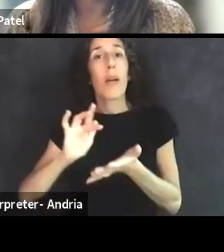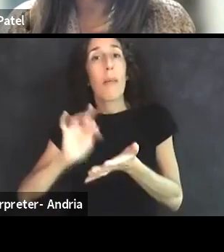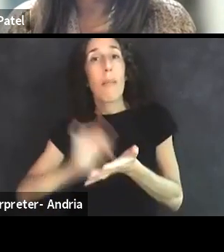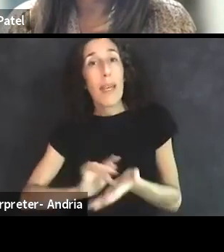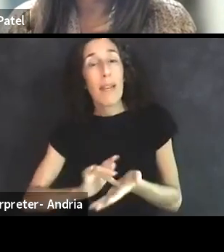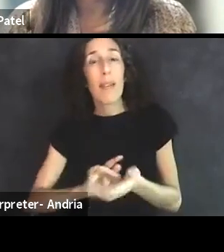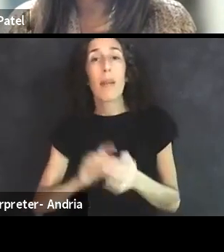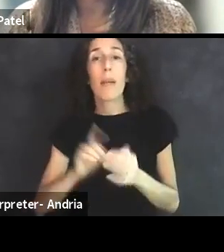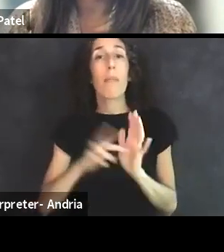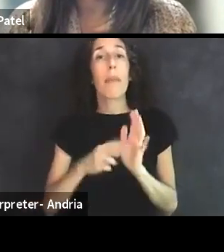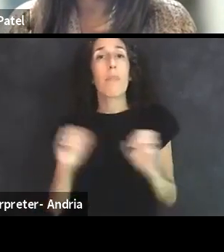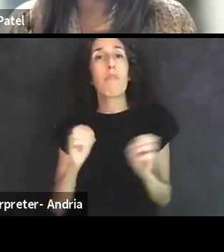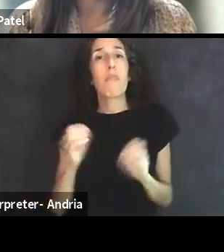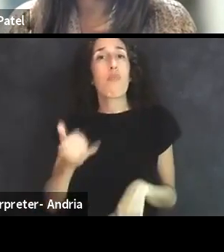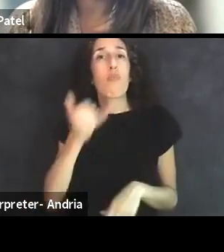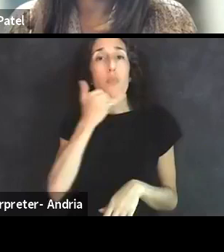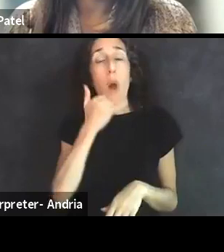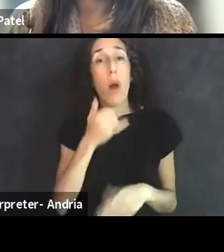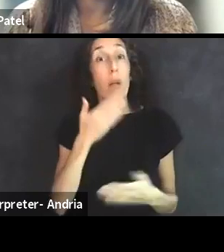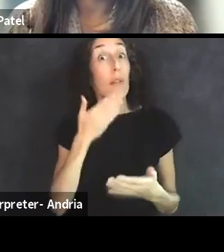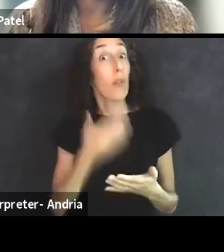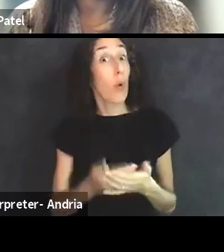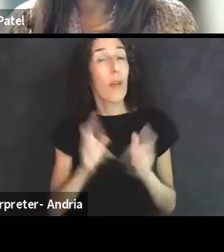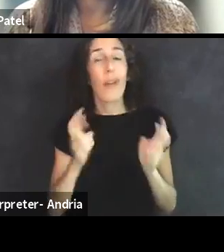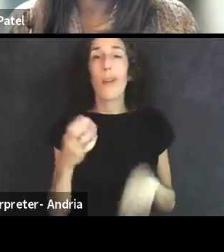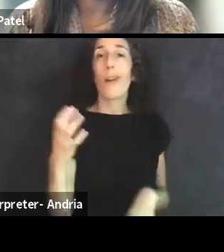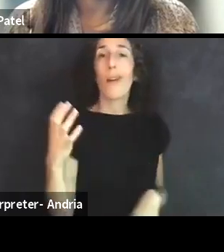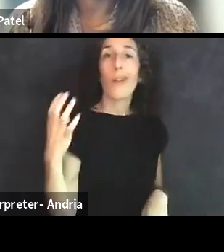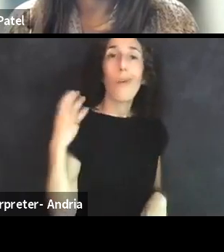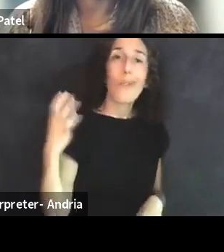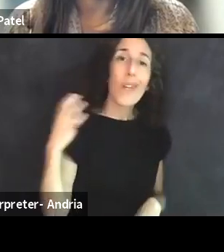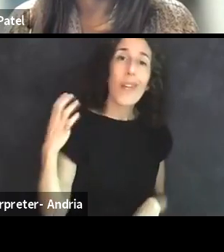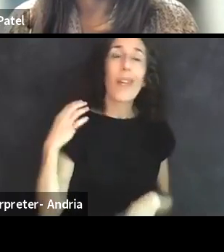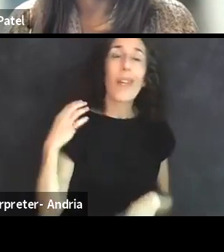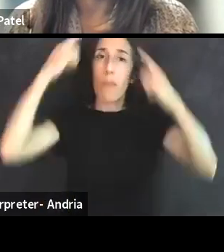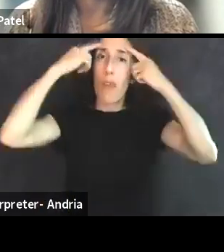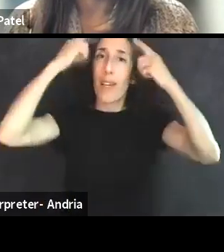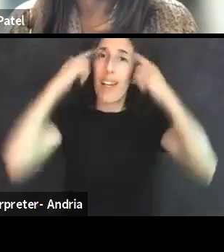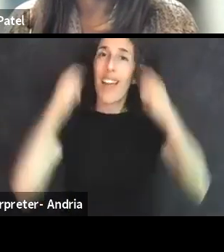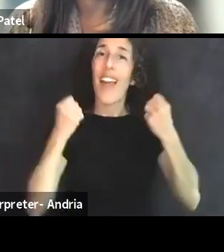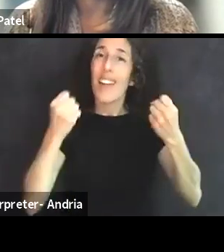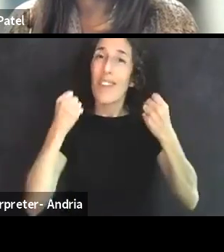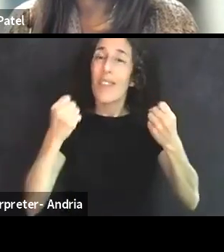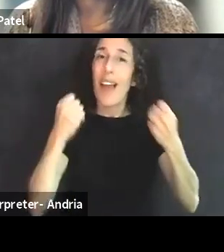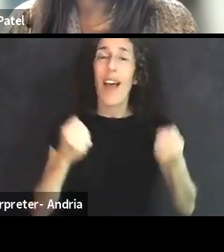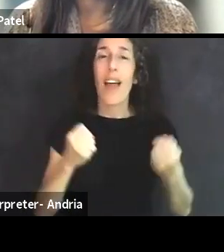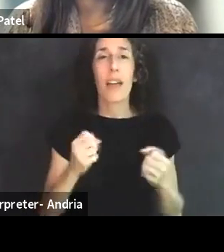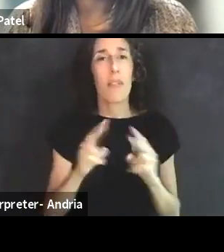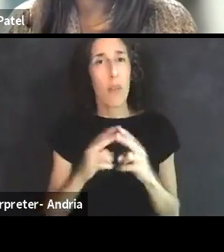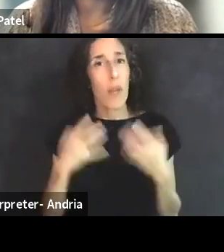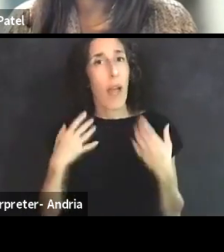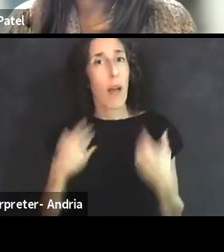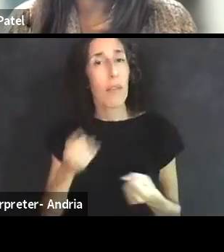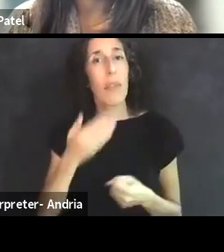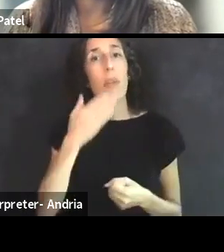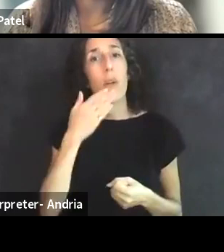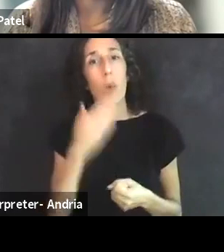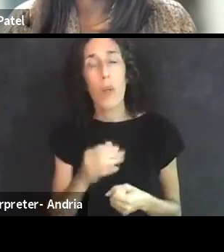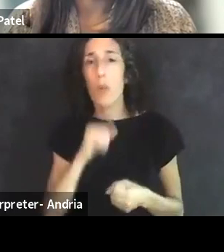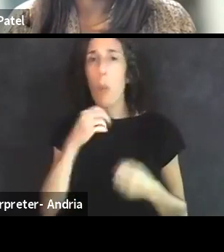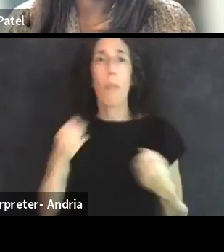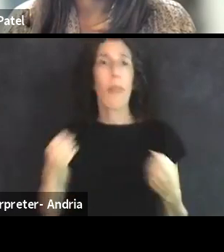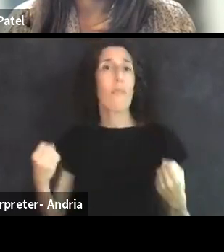as Lewis said. It's like getting yourself in shape. It's getting your brain in shape. I really encourage, whether it's anxiety or OCD, go